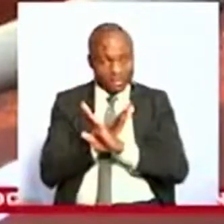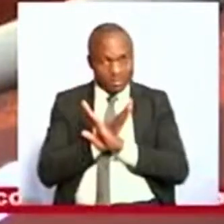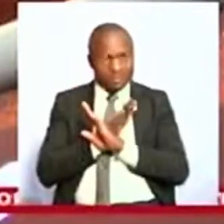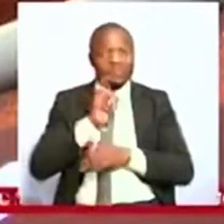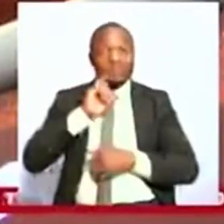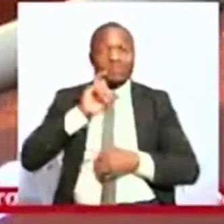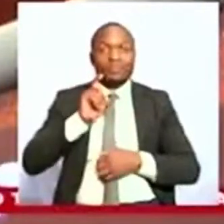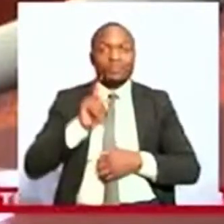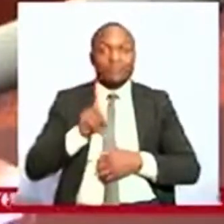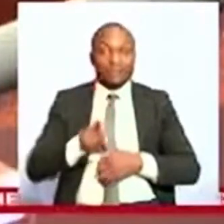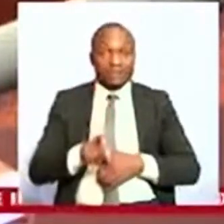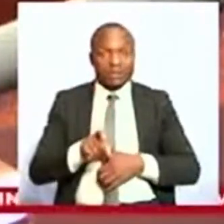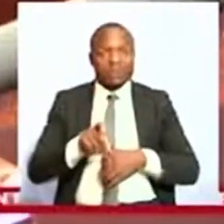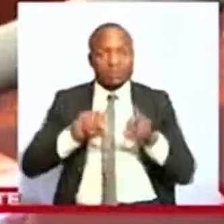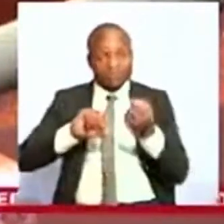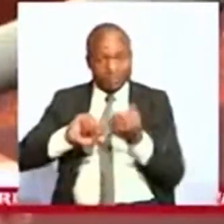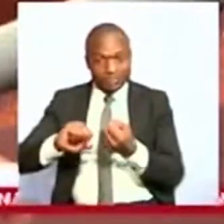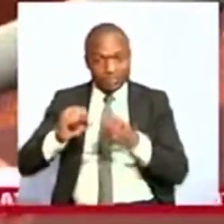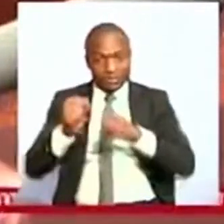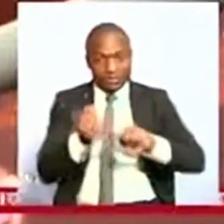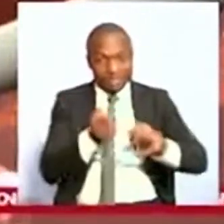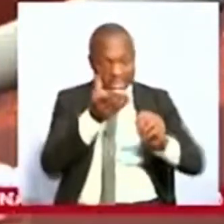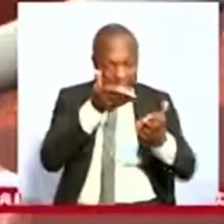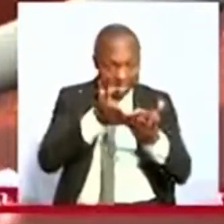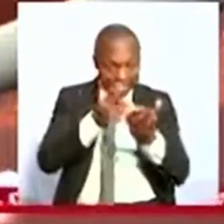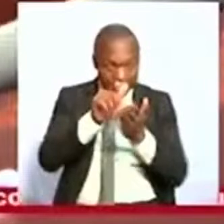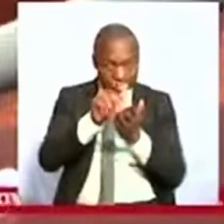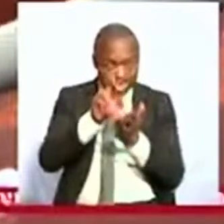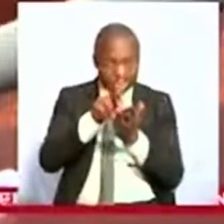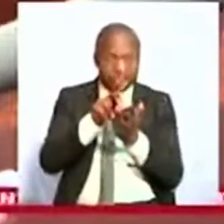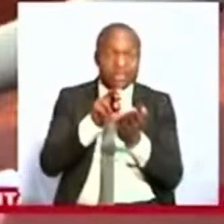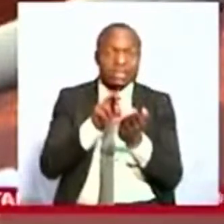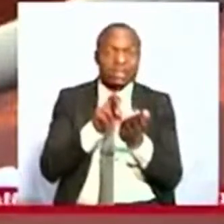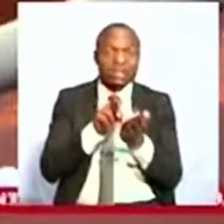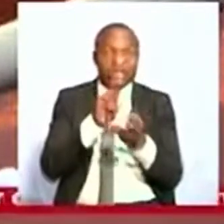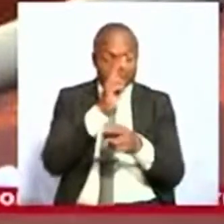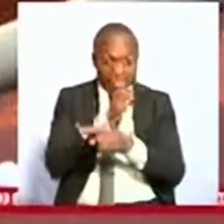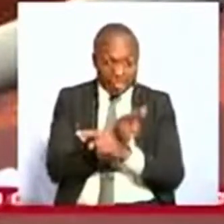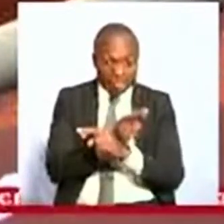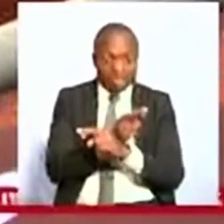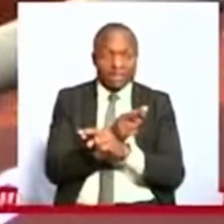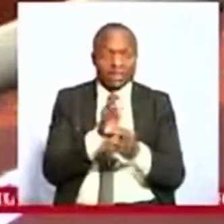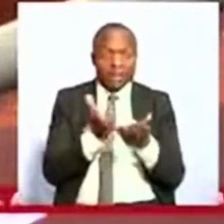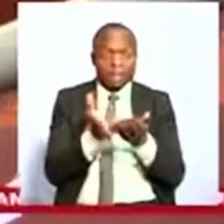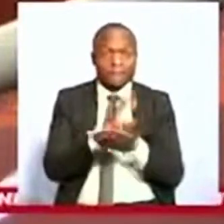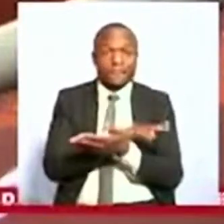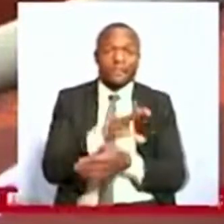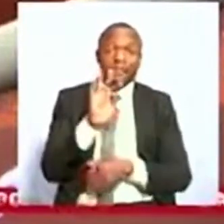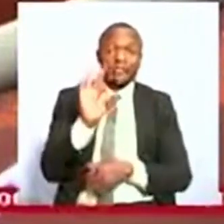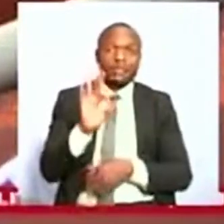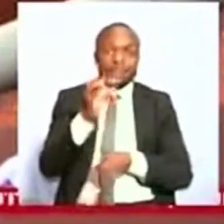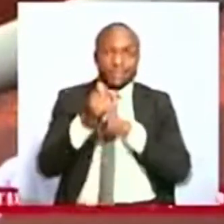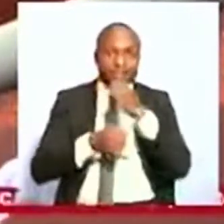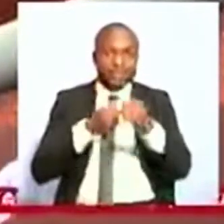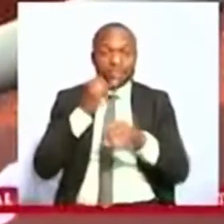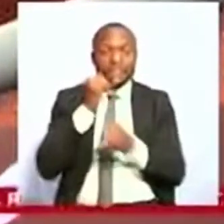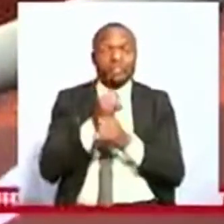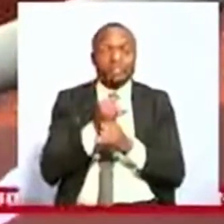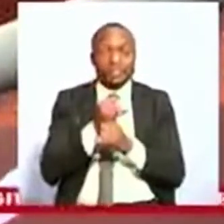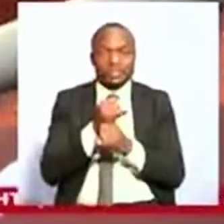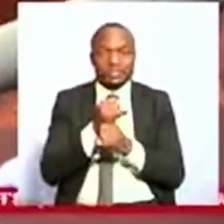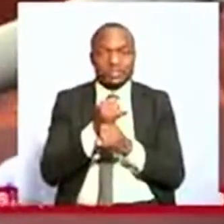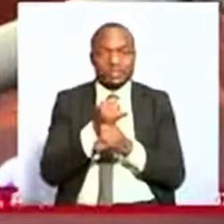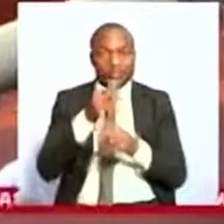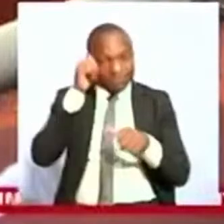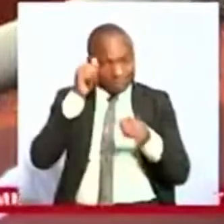should aspire to protecting this right. I'll move on to the next instrument on page 9, which is the International Covenant on Civil and